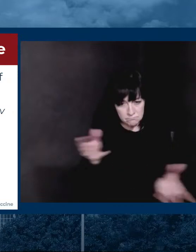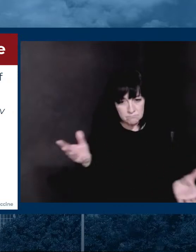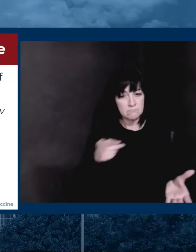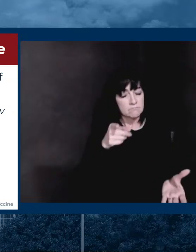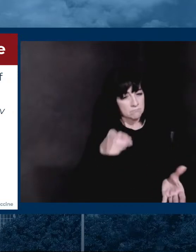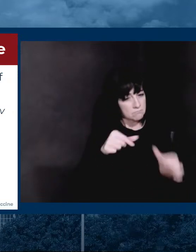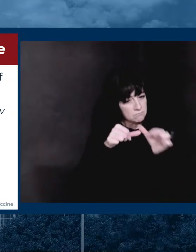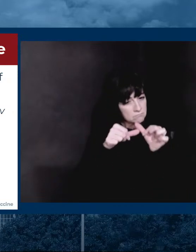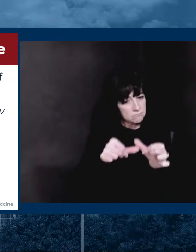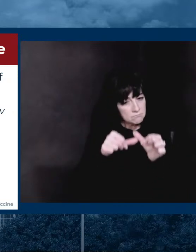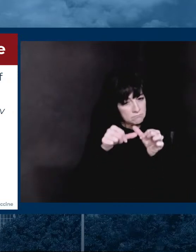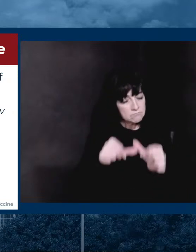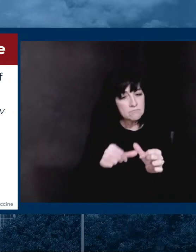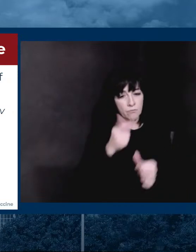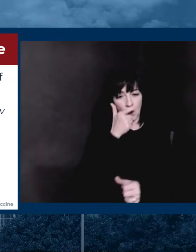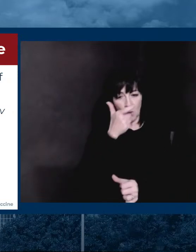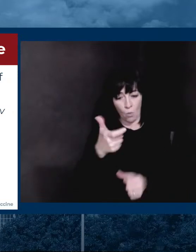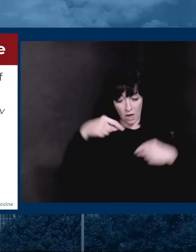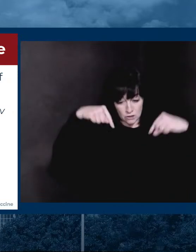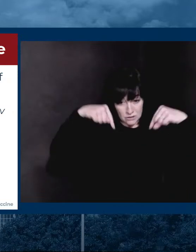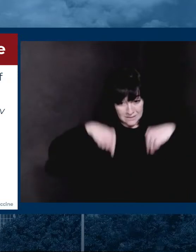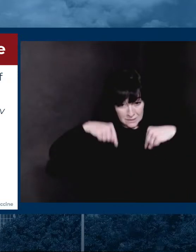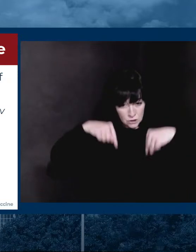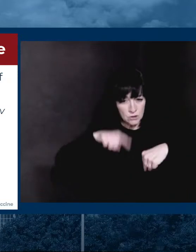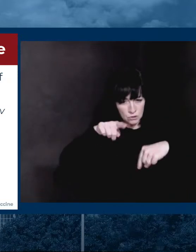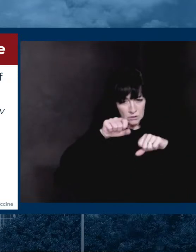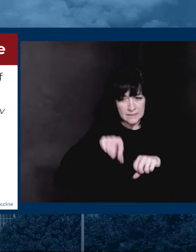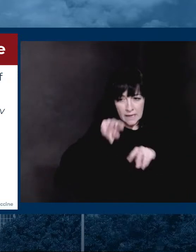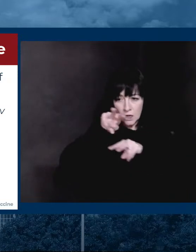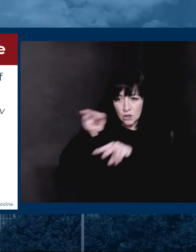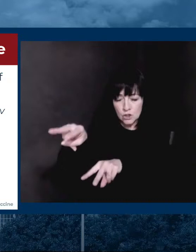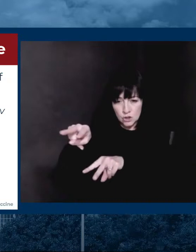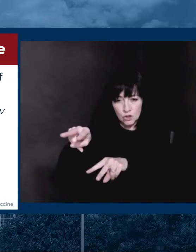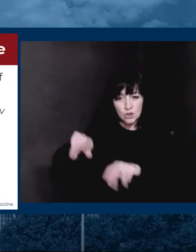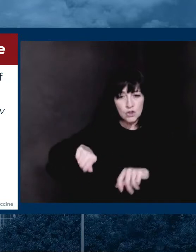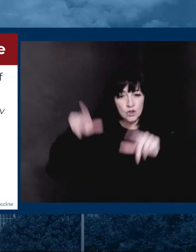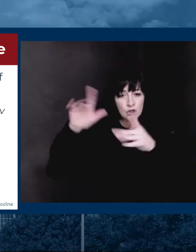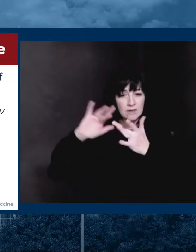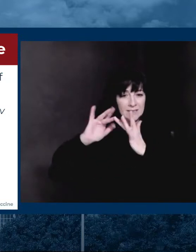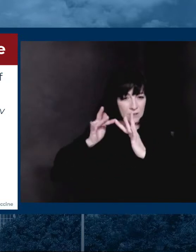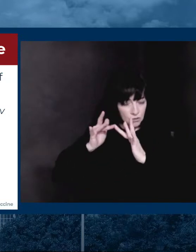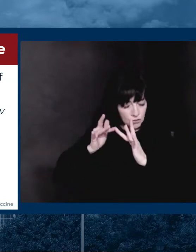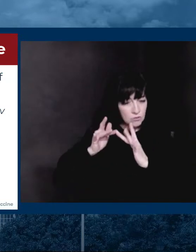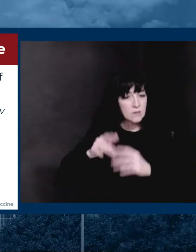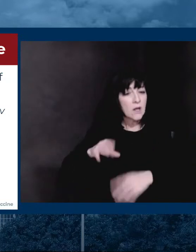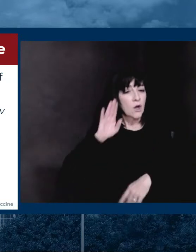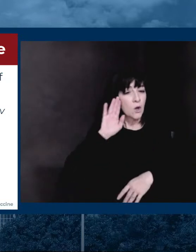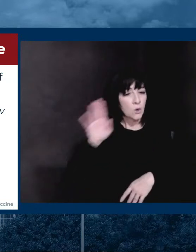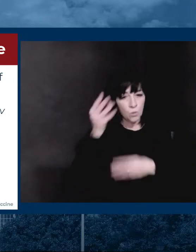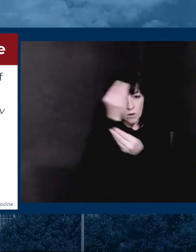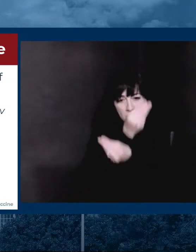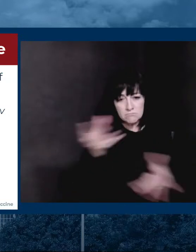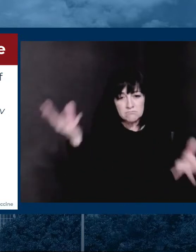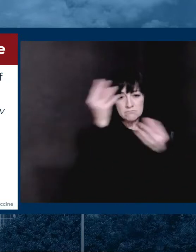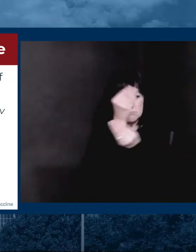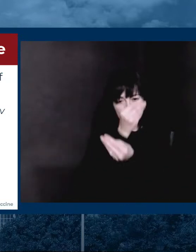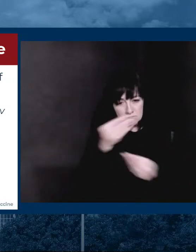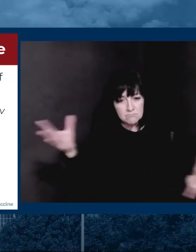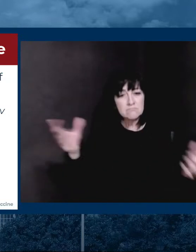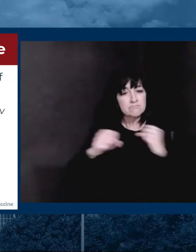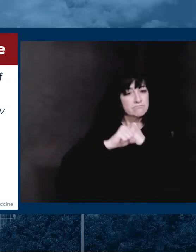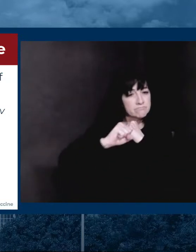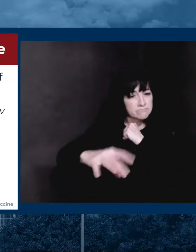get at news.delaware.gov, our general communication channels, as well as social media, but we're